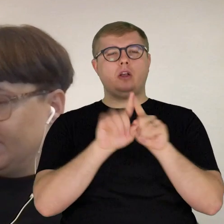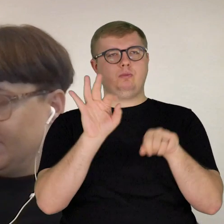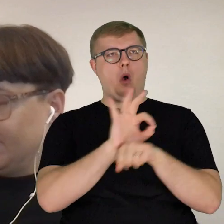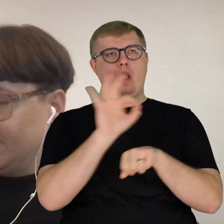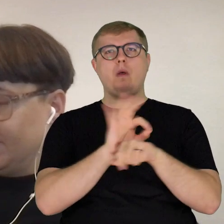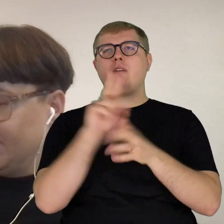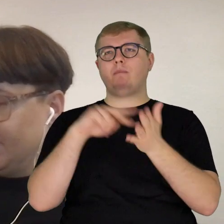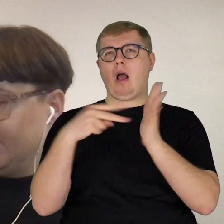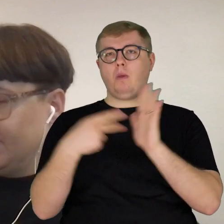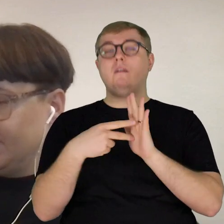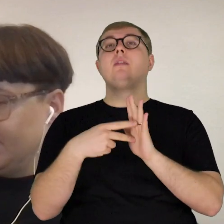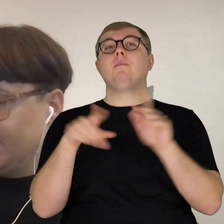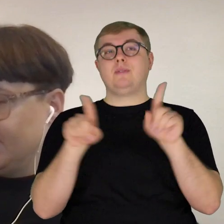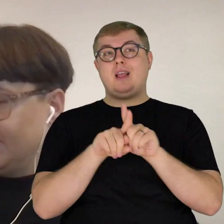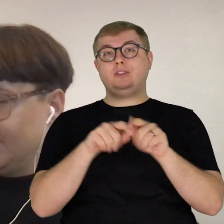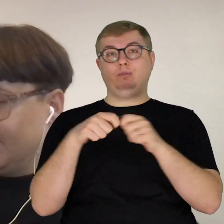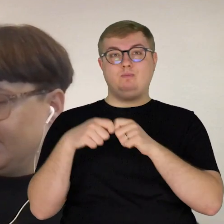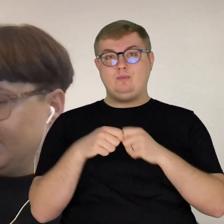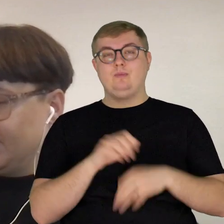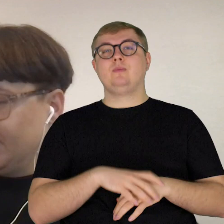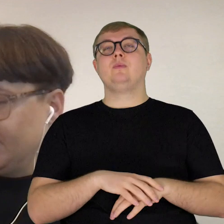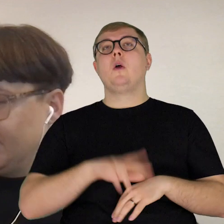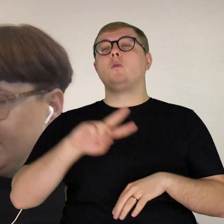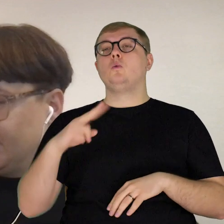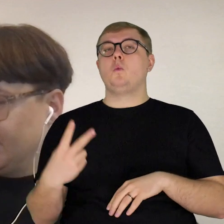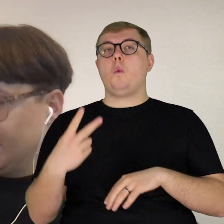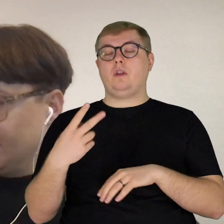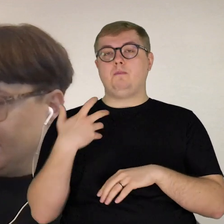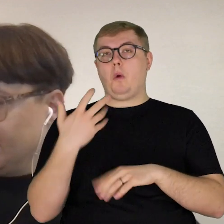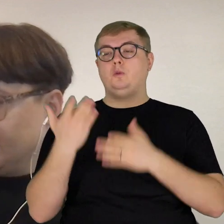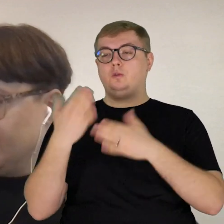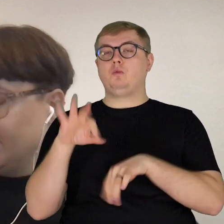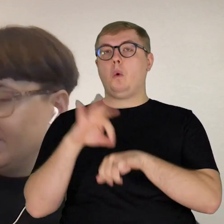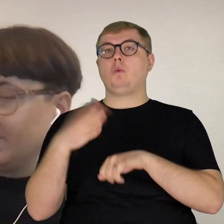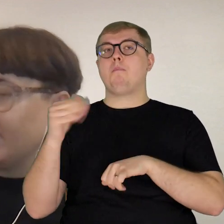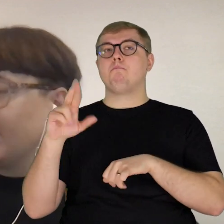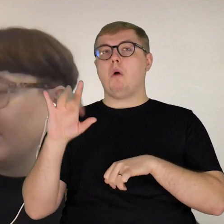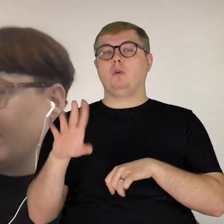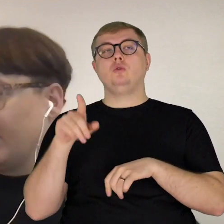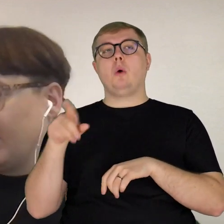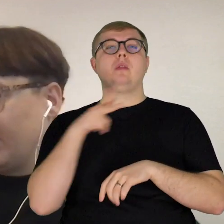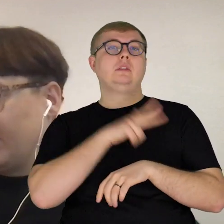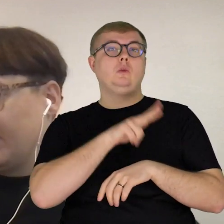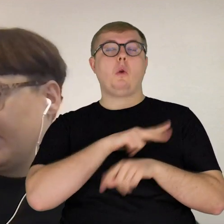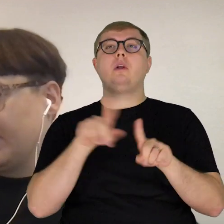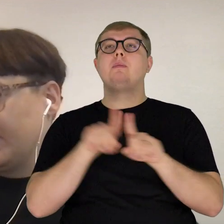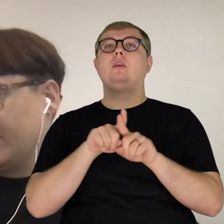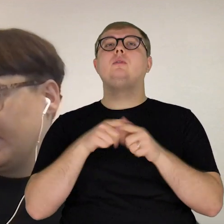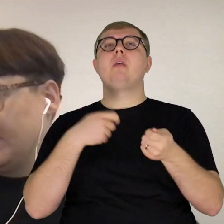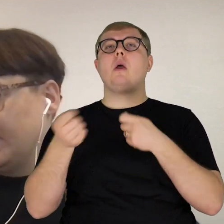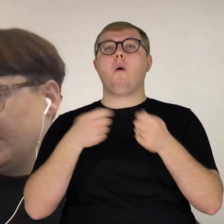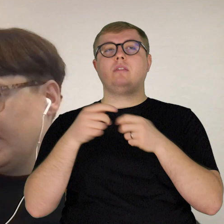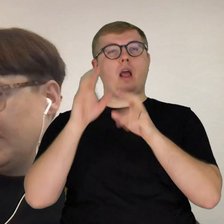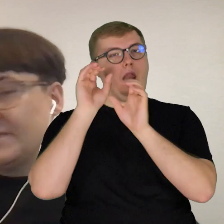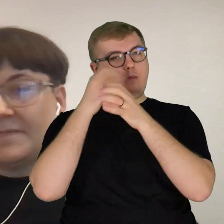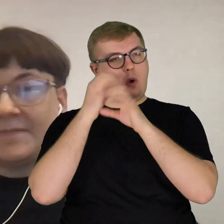Marguin, who is a sociologist and head of the Methods Lab in Collaborative Research Center